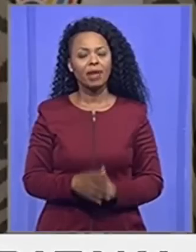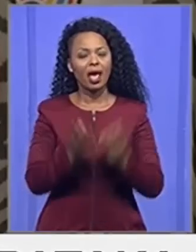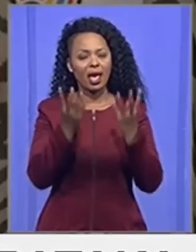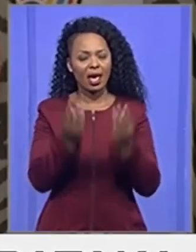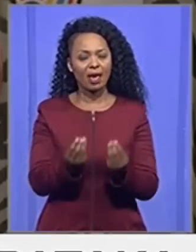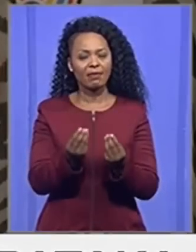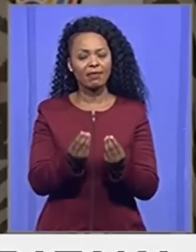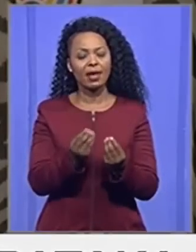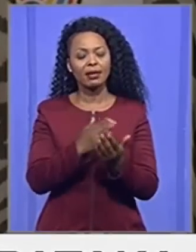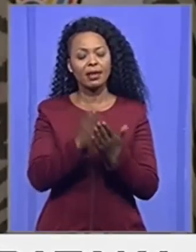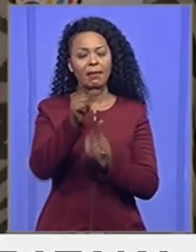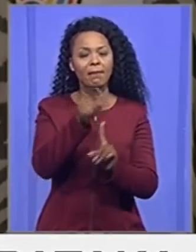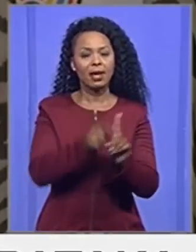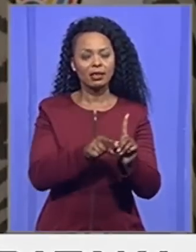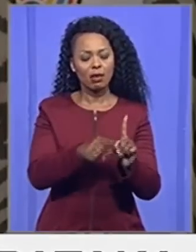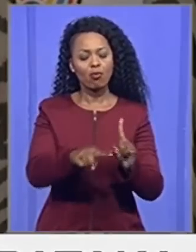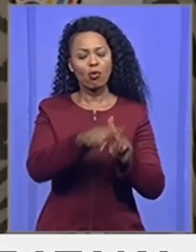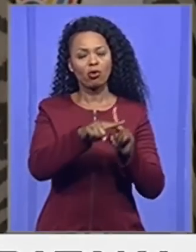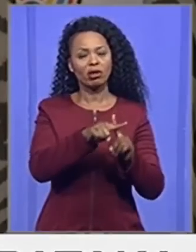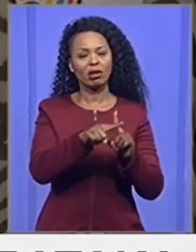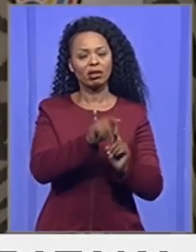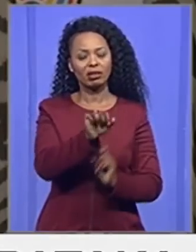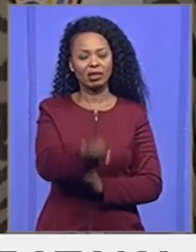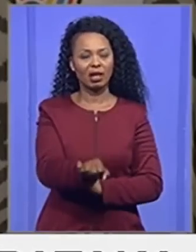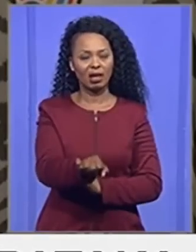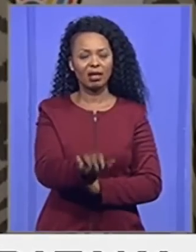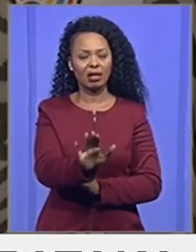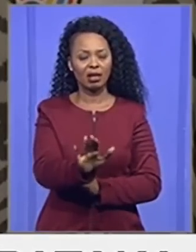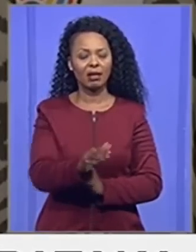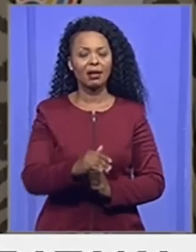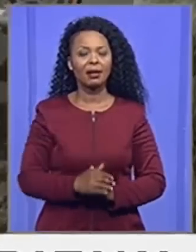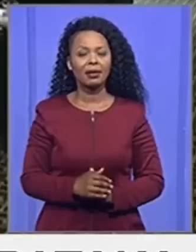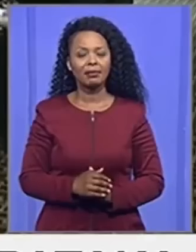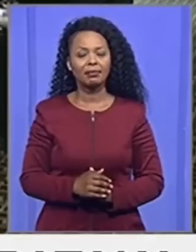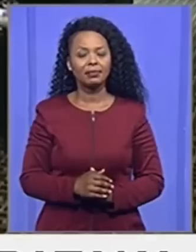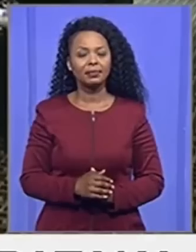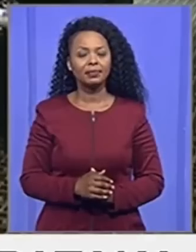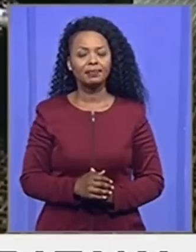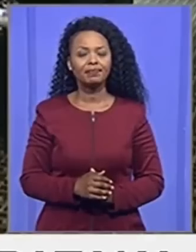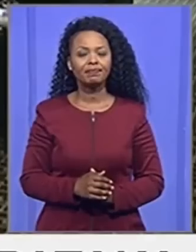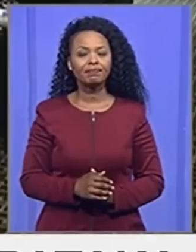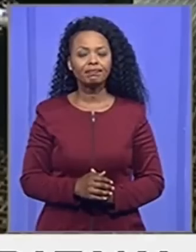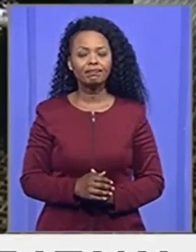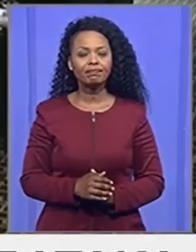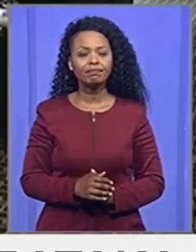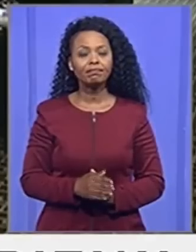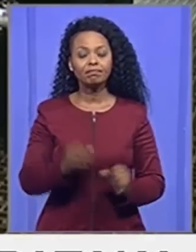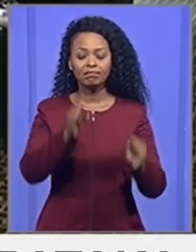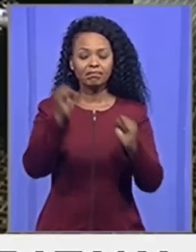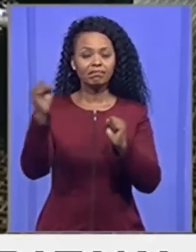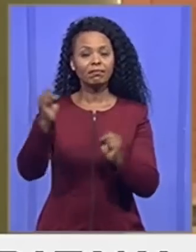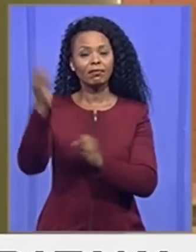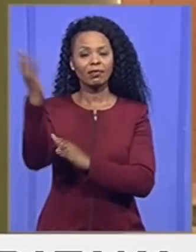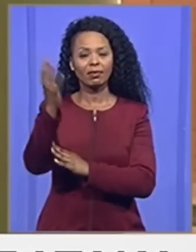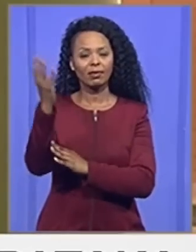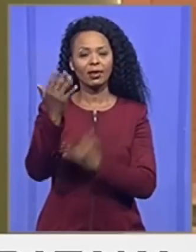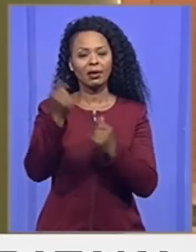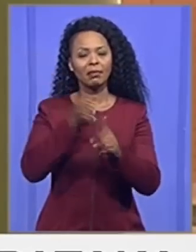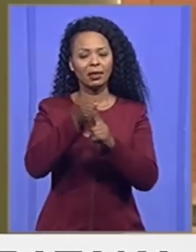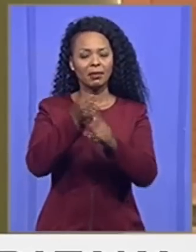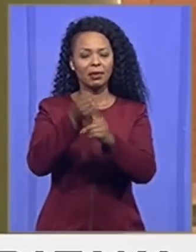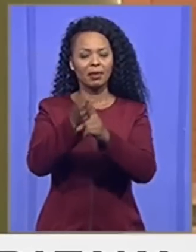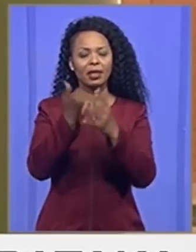very positive, but on the other hand, it has cut Brazilian universities as far as I'm concerned. Tlhagiso eno e tla moraga go simololwa ga letsholo la kanale